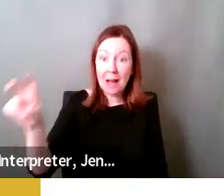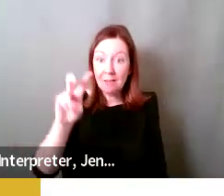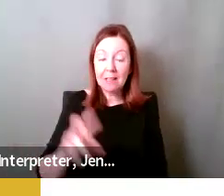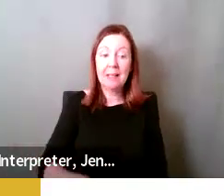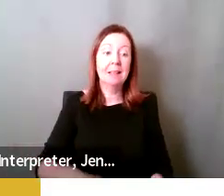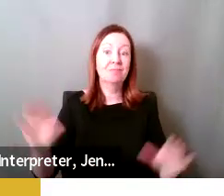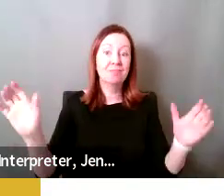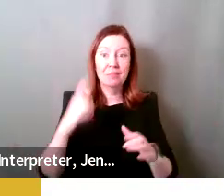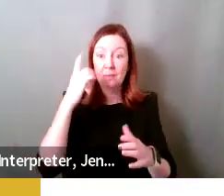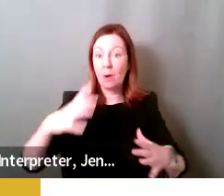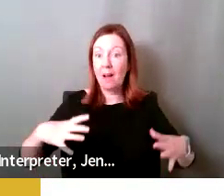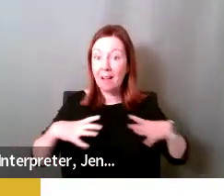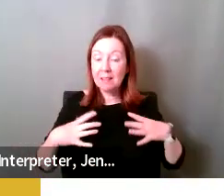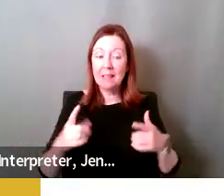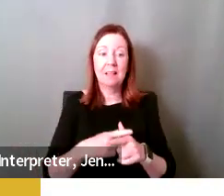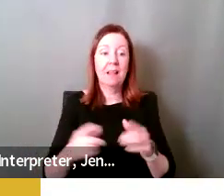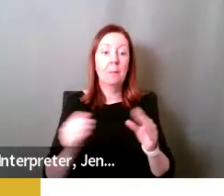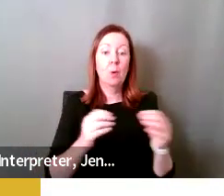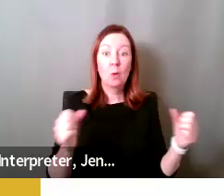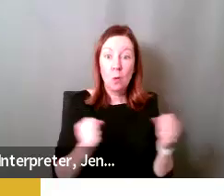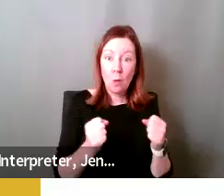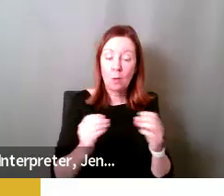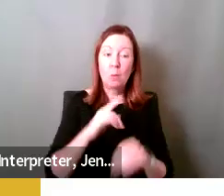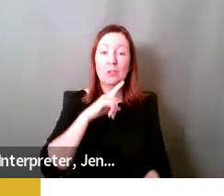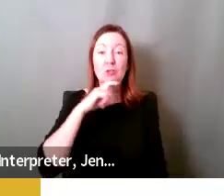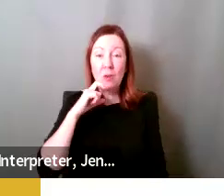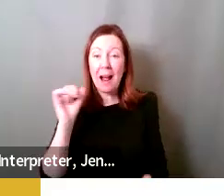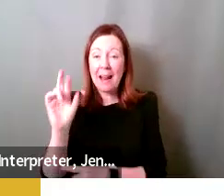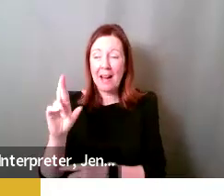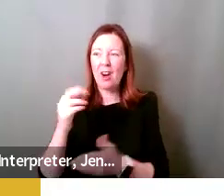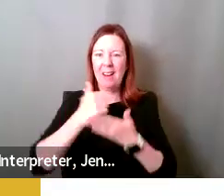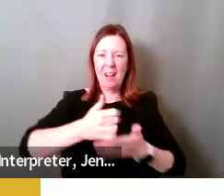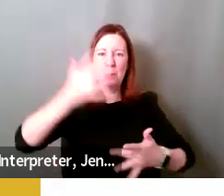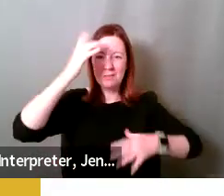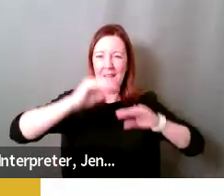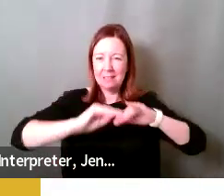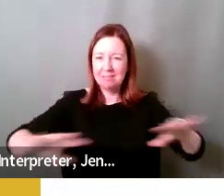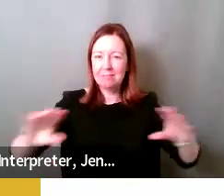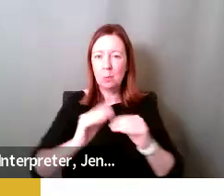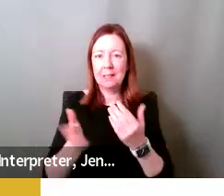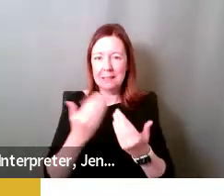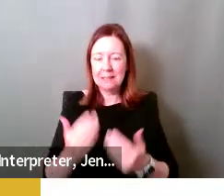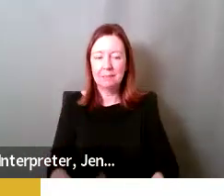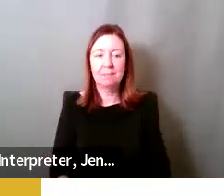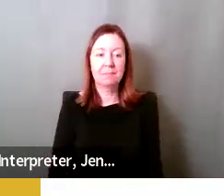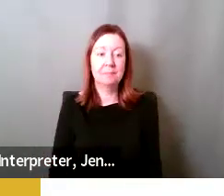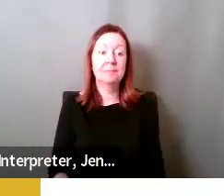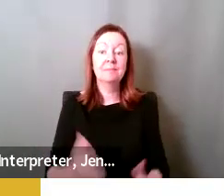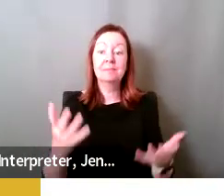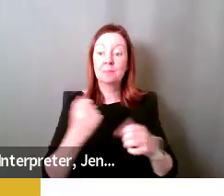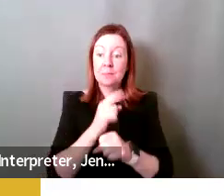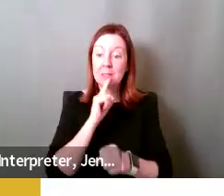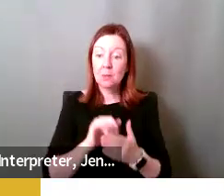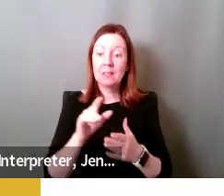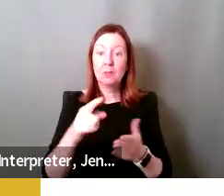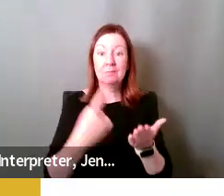the holidays, and colder, drier air also helps viruses spread more easily. So, you want to make sure that